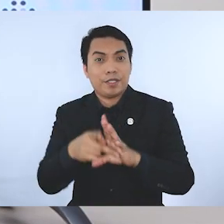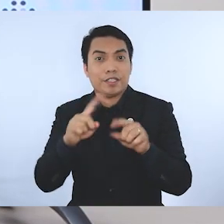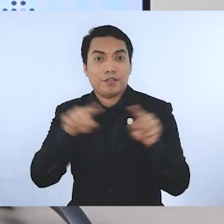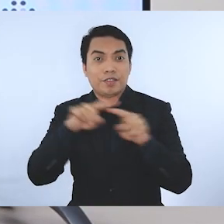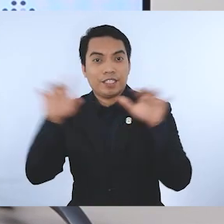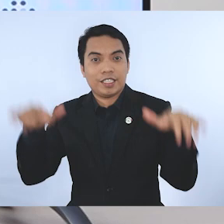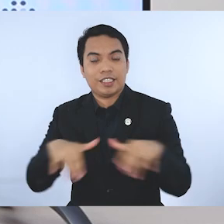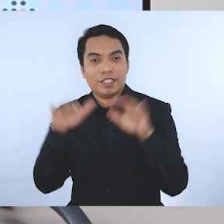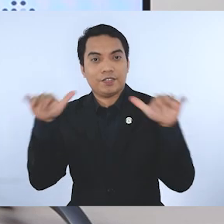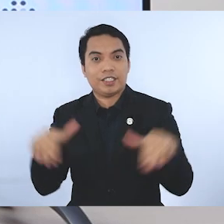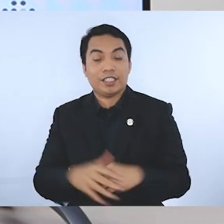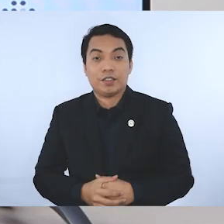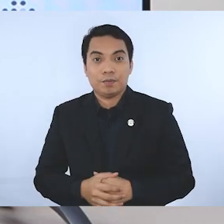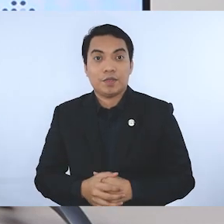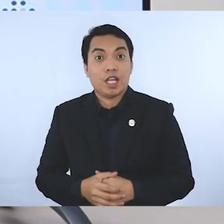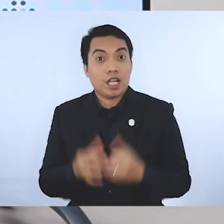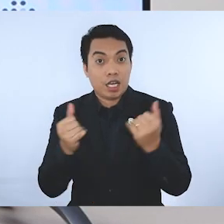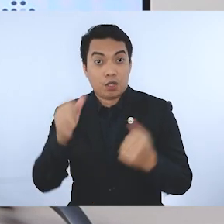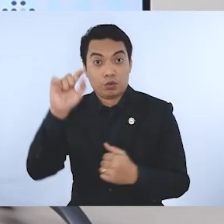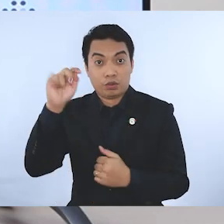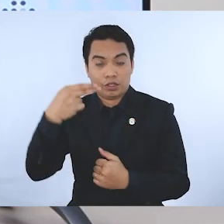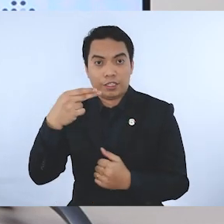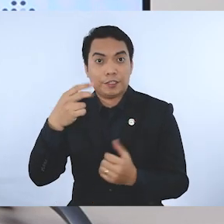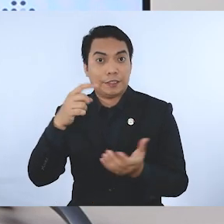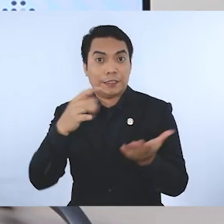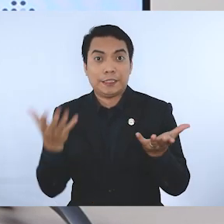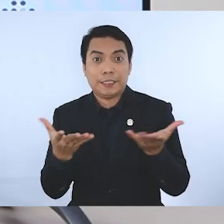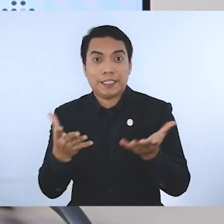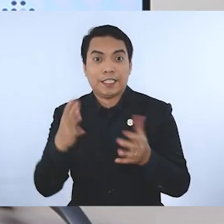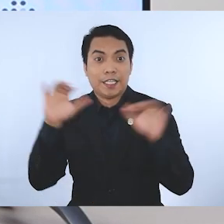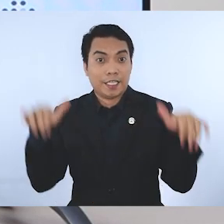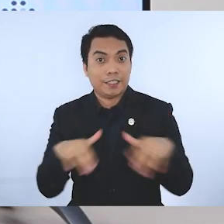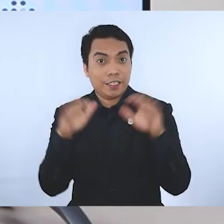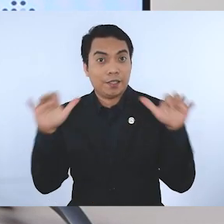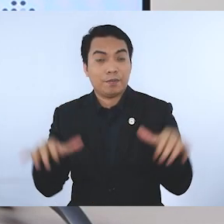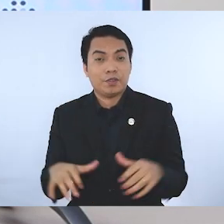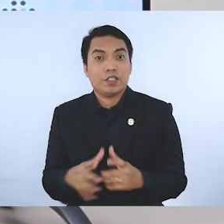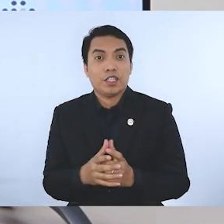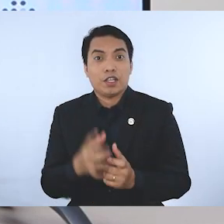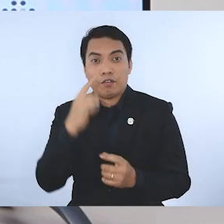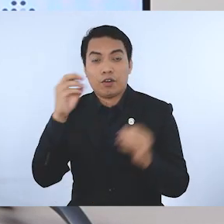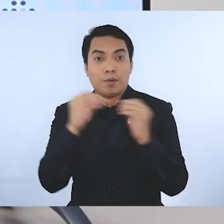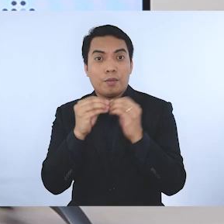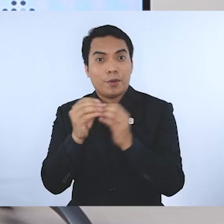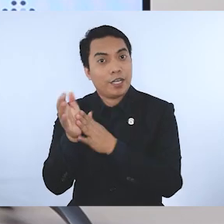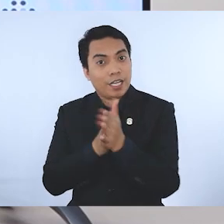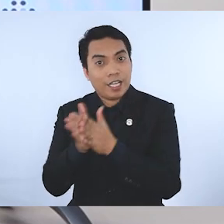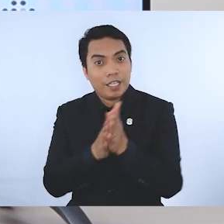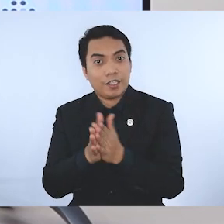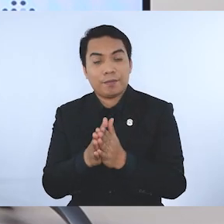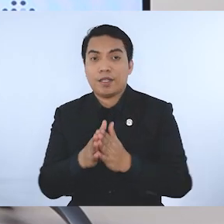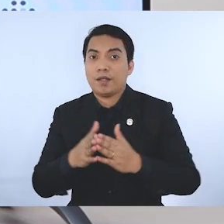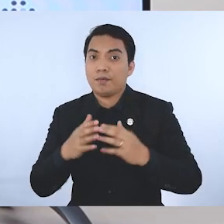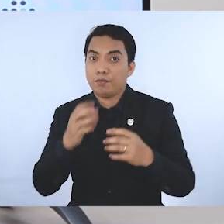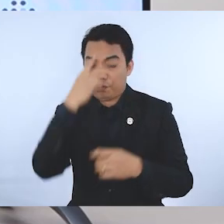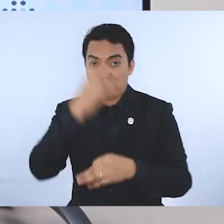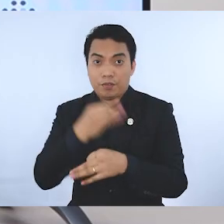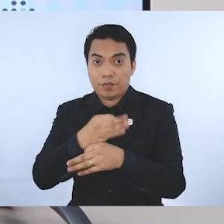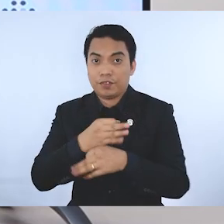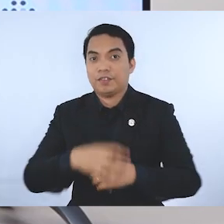different activities. So this Thursday, here are some of the events designed to make them more active and faithful.